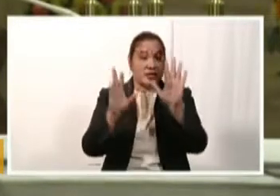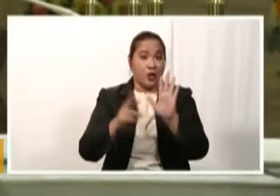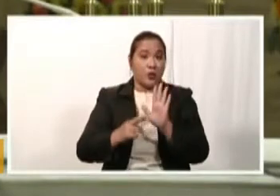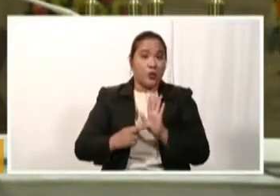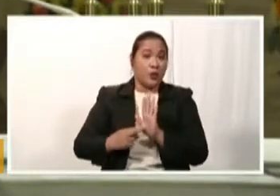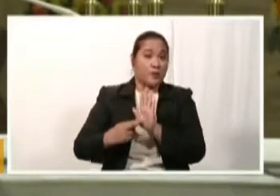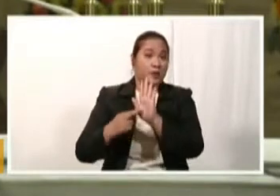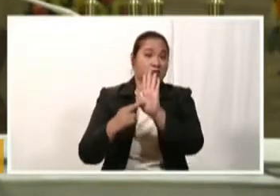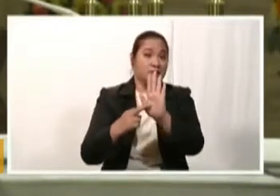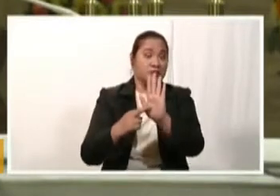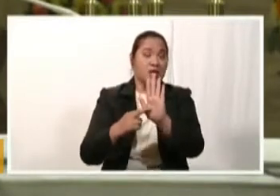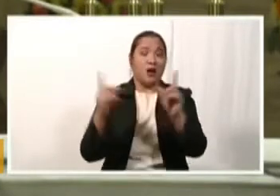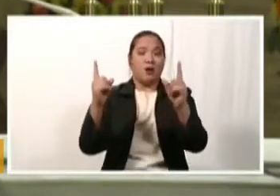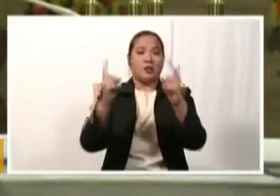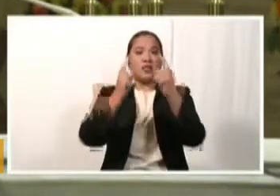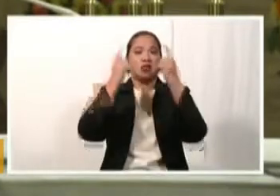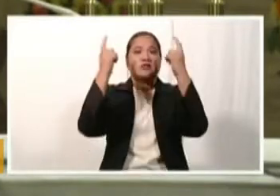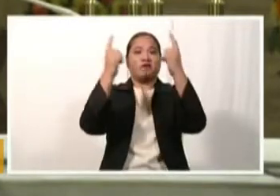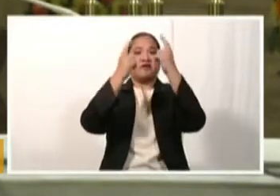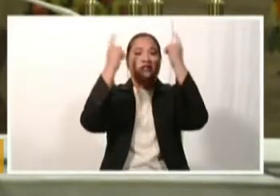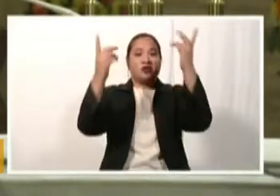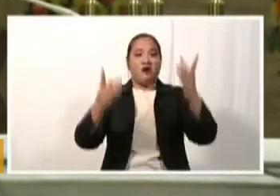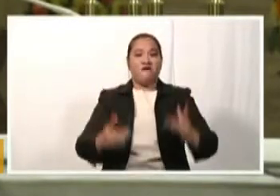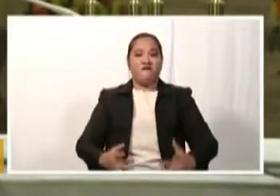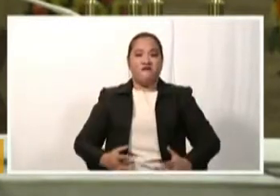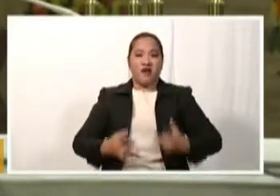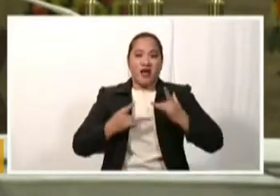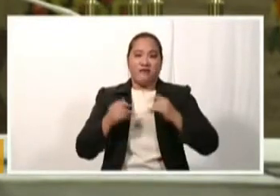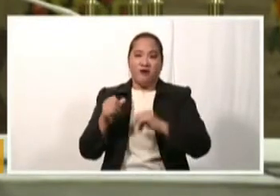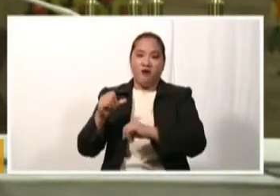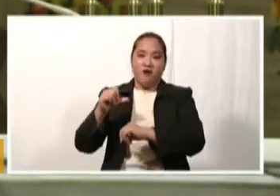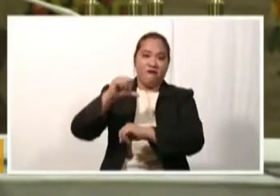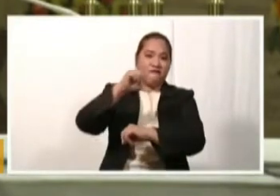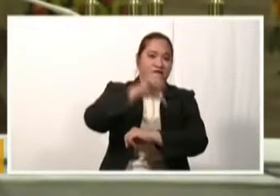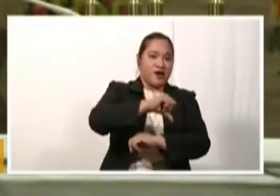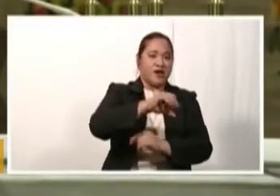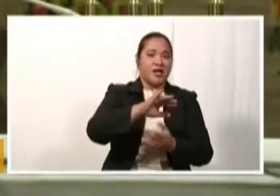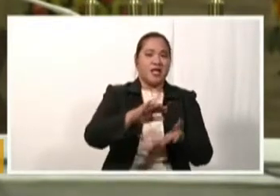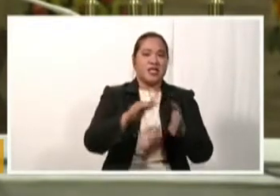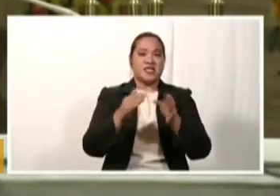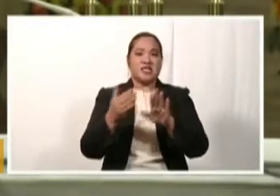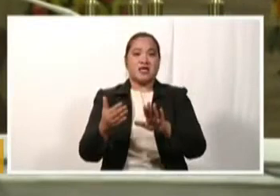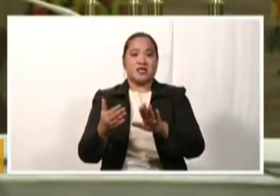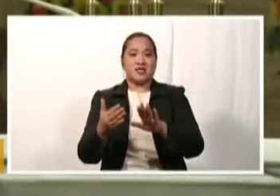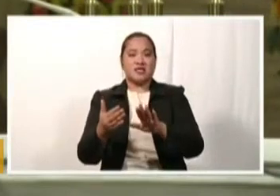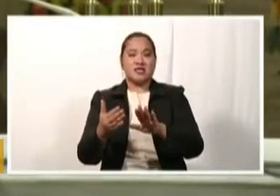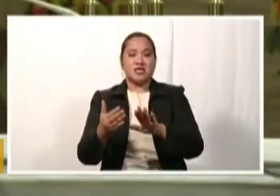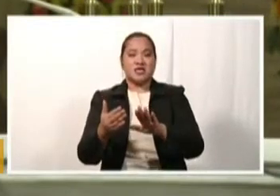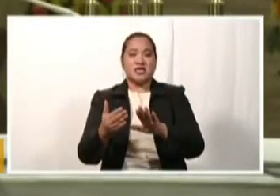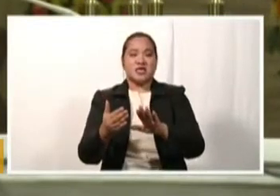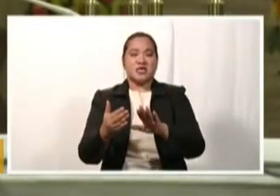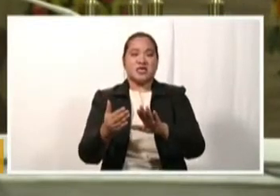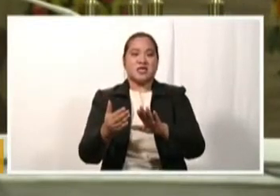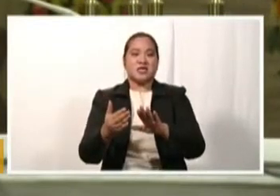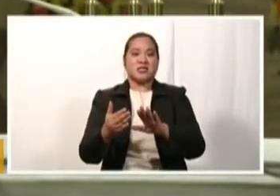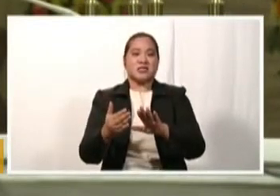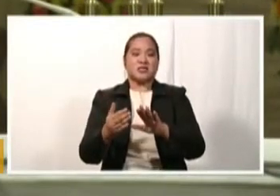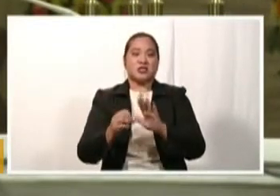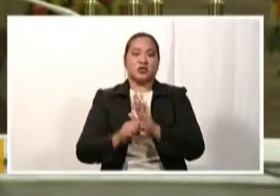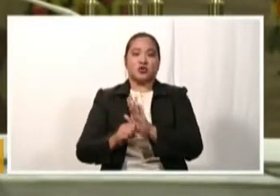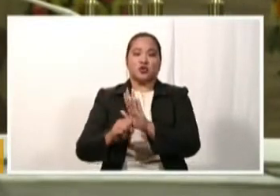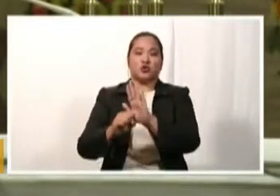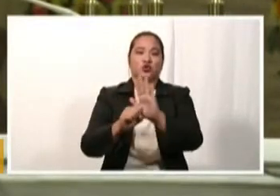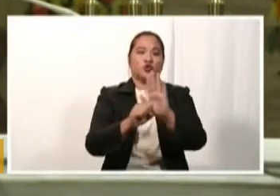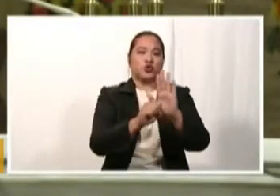represents the triumph of life over death, and it serves as